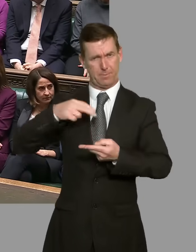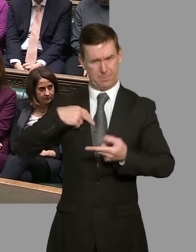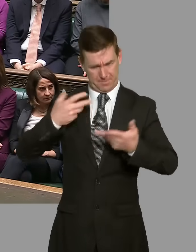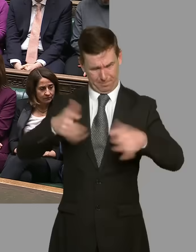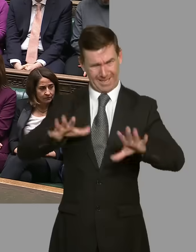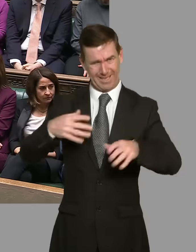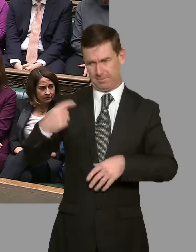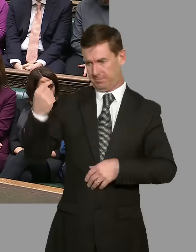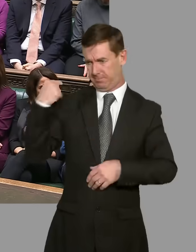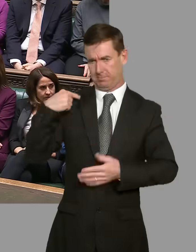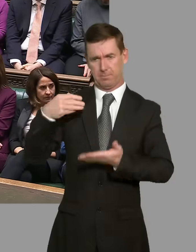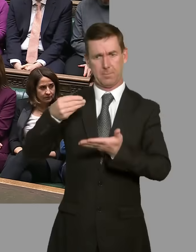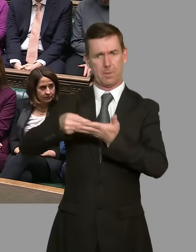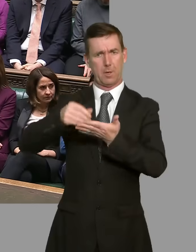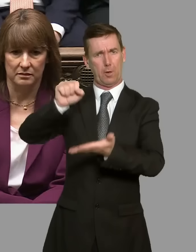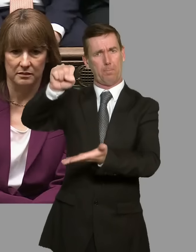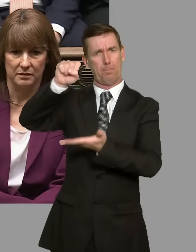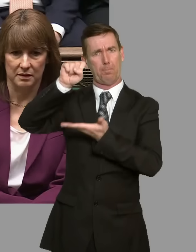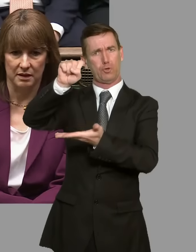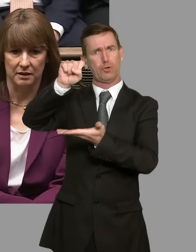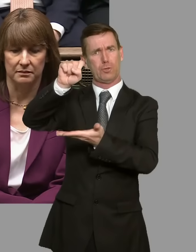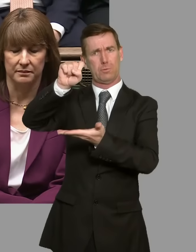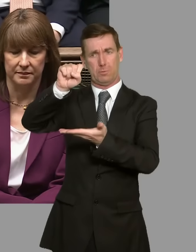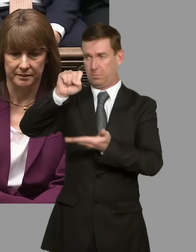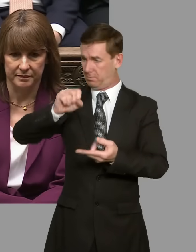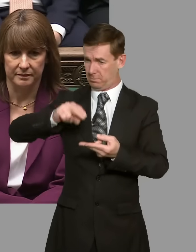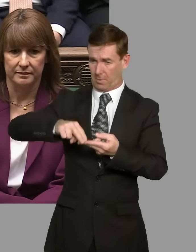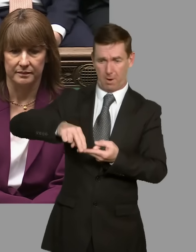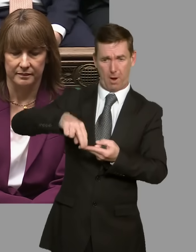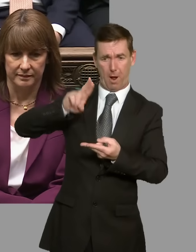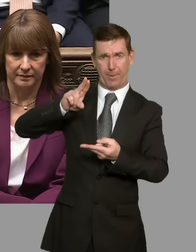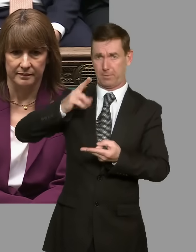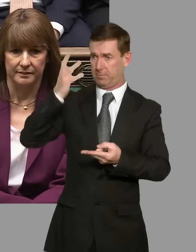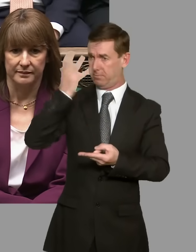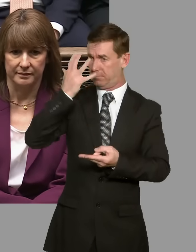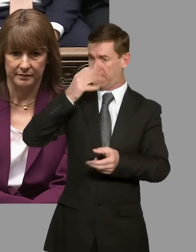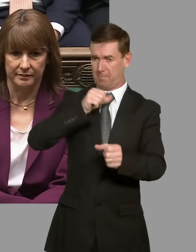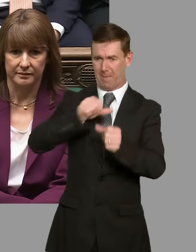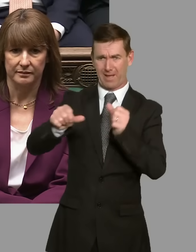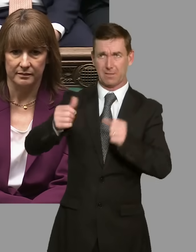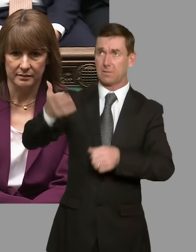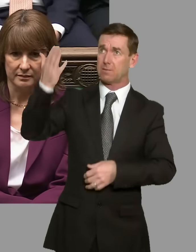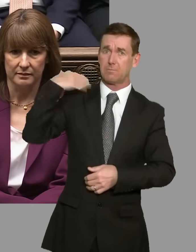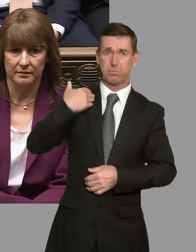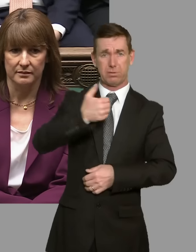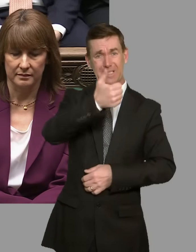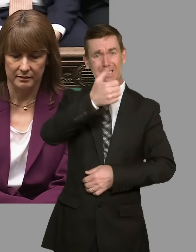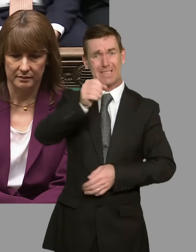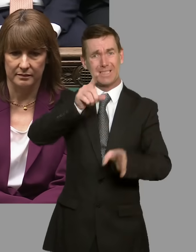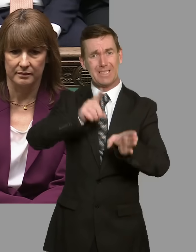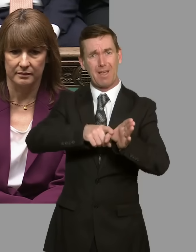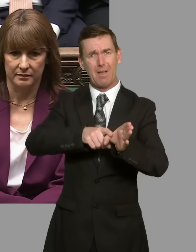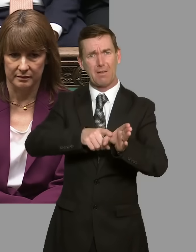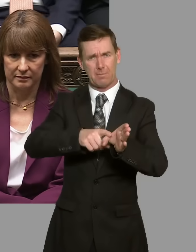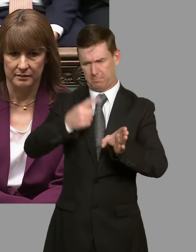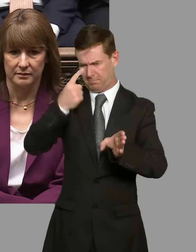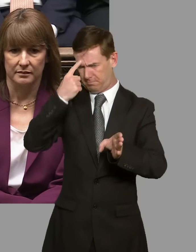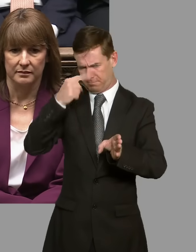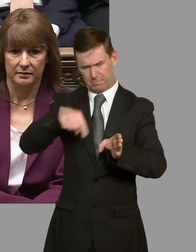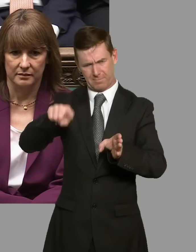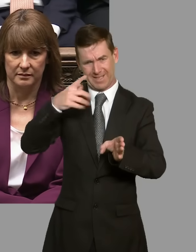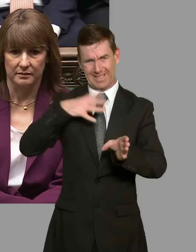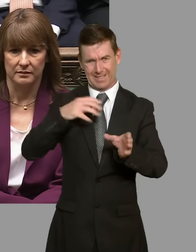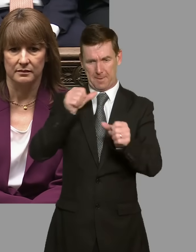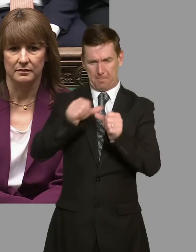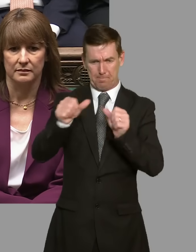increase in defence spending since the Cold War, and that means, Mr. Speaker, better kit, better housing for our forces and better defence